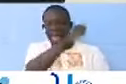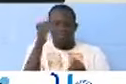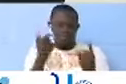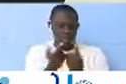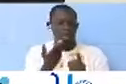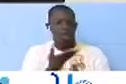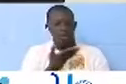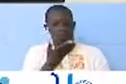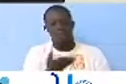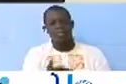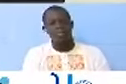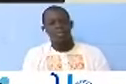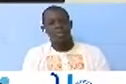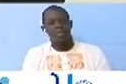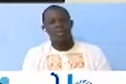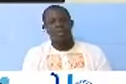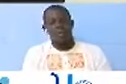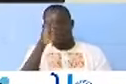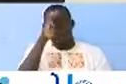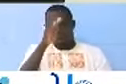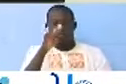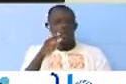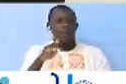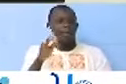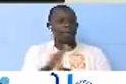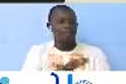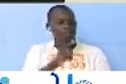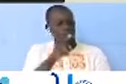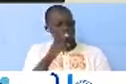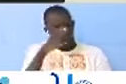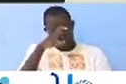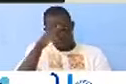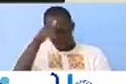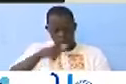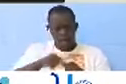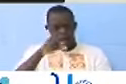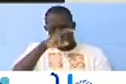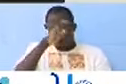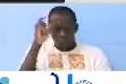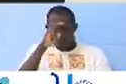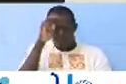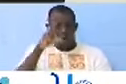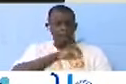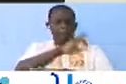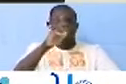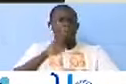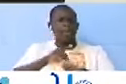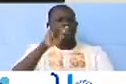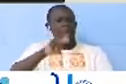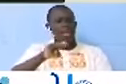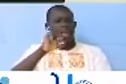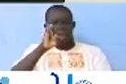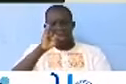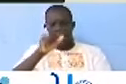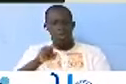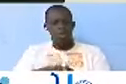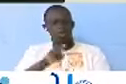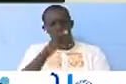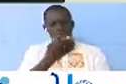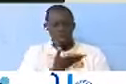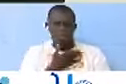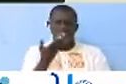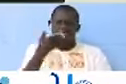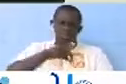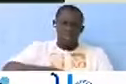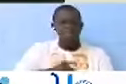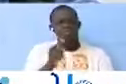you very much. And during the course of your employment as a mechanic at the NIA, did you have cause to interact with other departments of the NIA